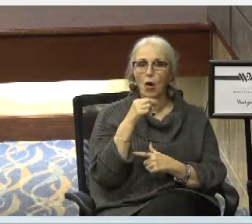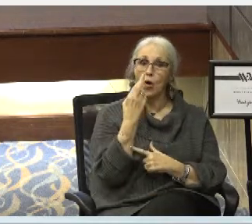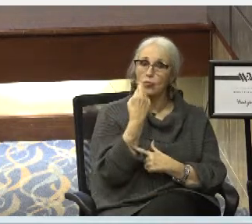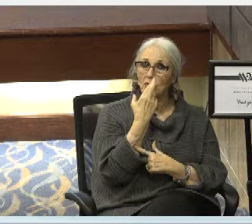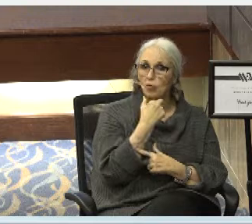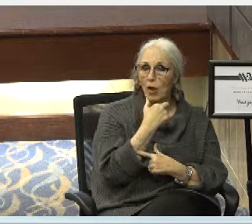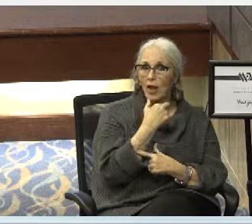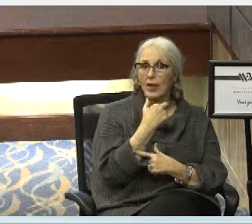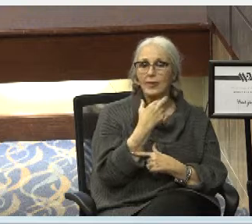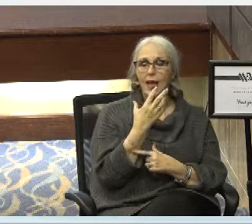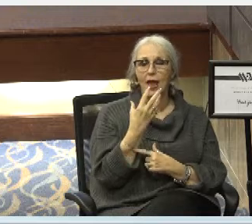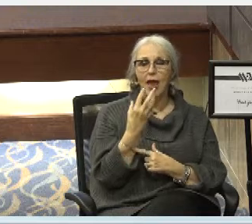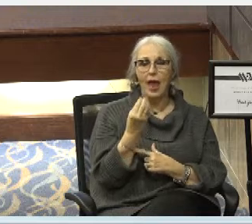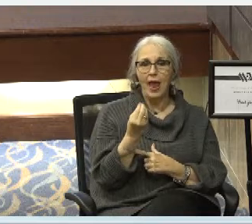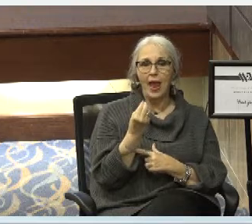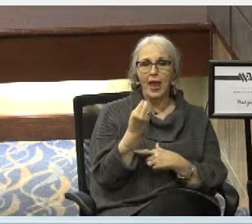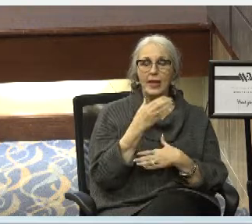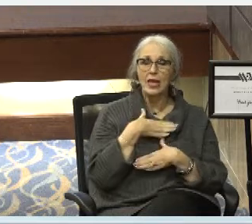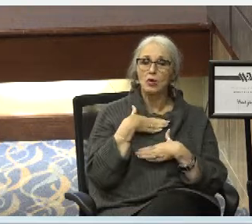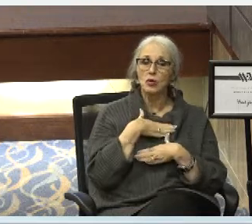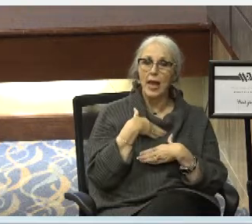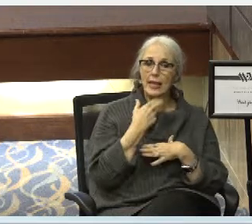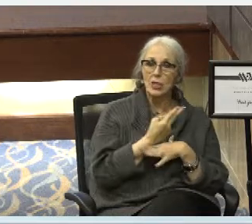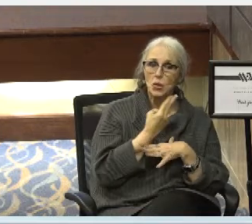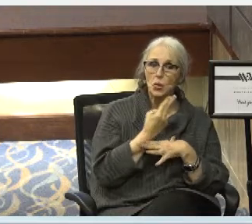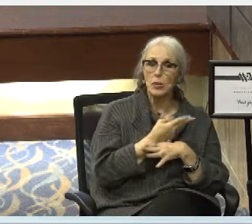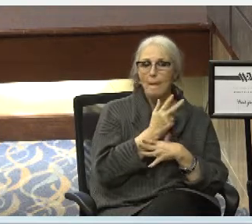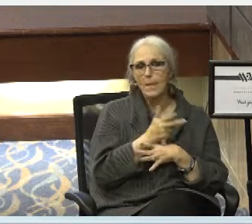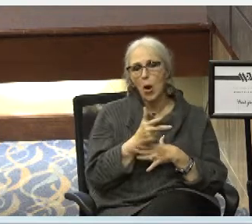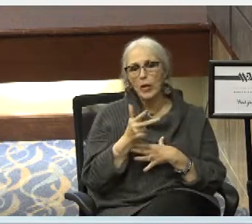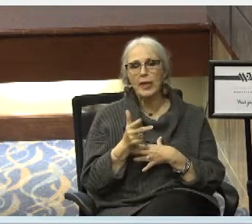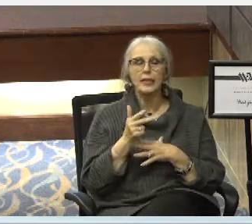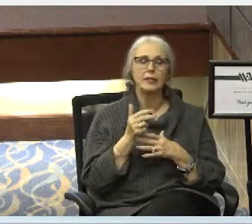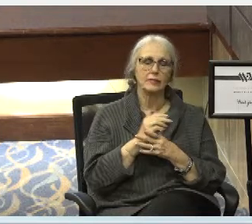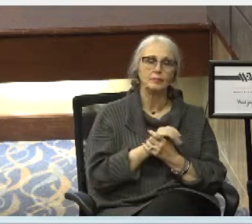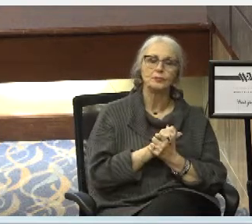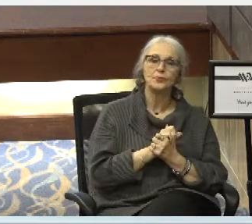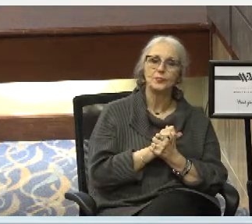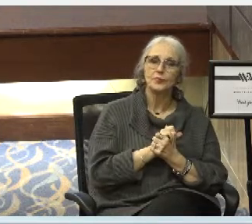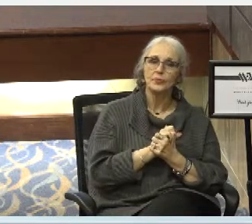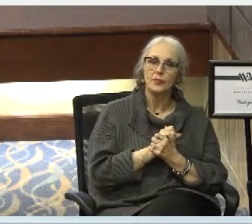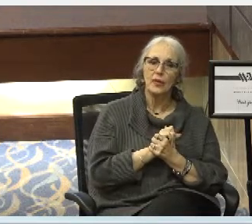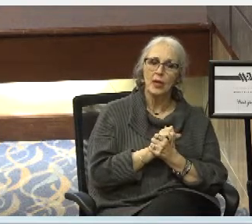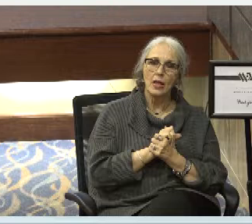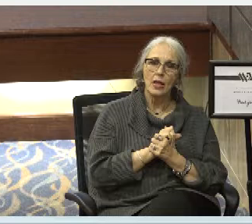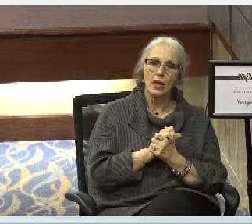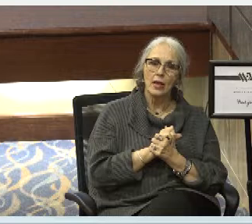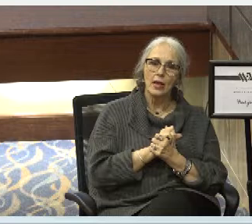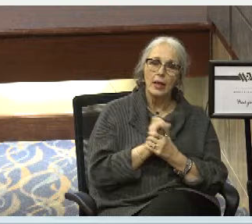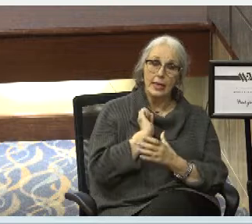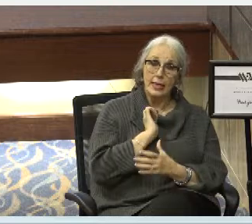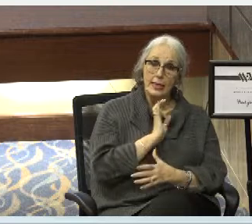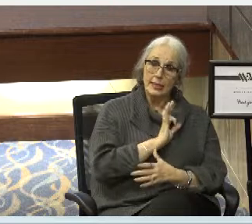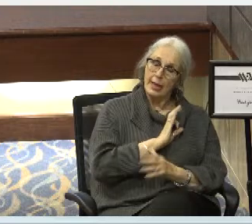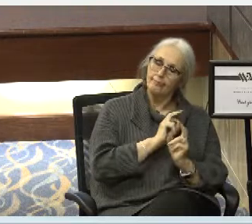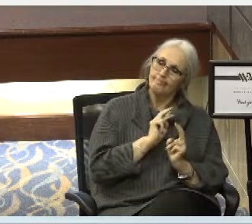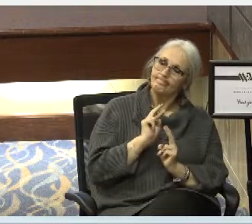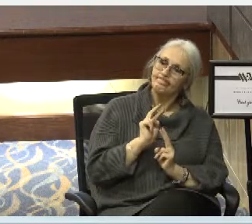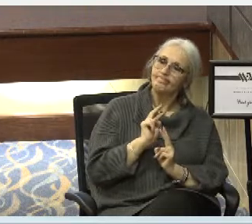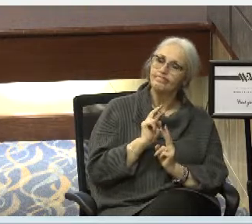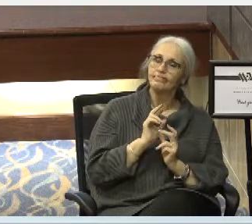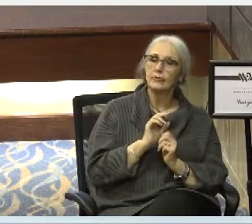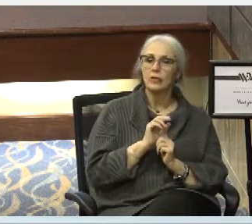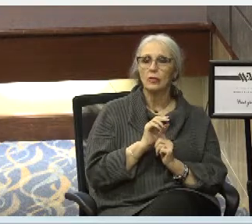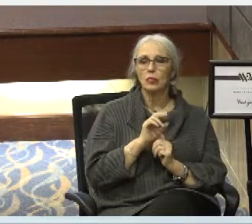restaurant and entertainment uses and also parking roadways. From staff's perspective, we believe that these will enhance